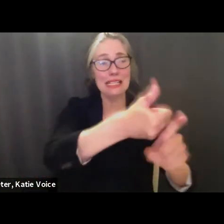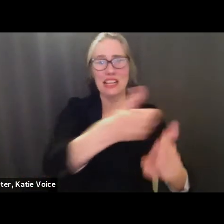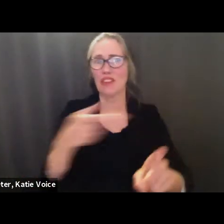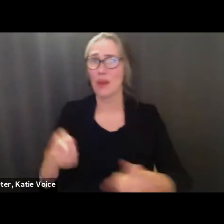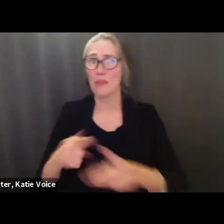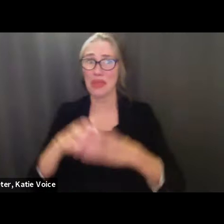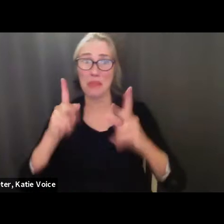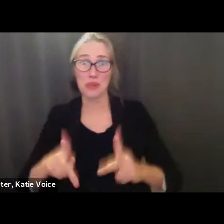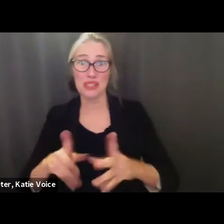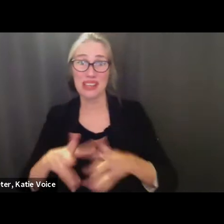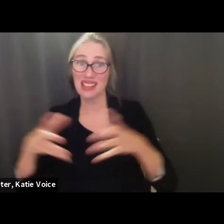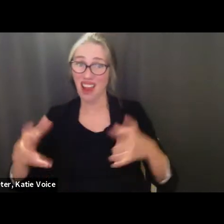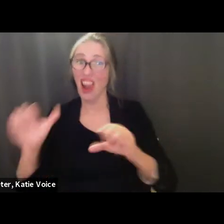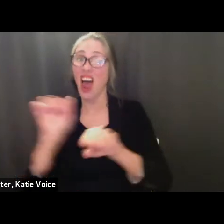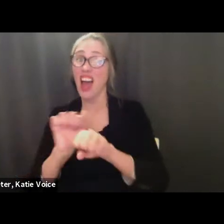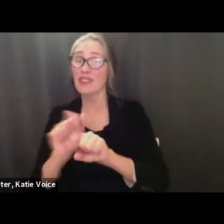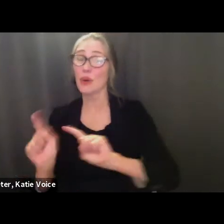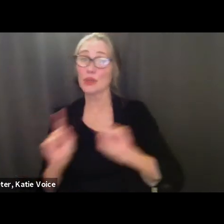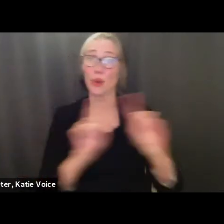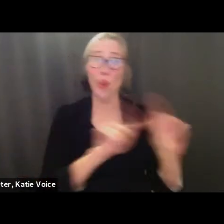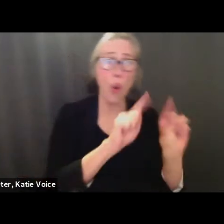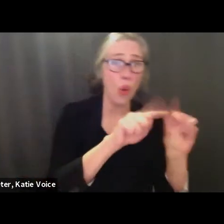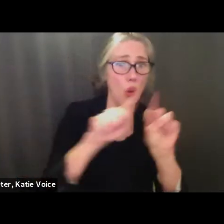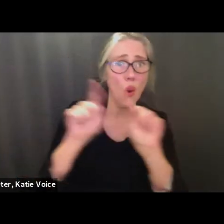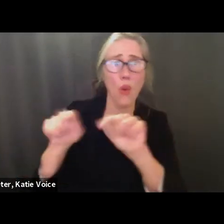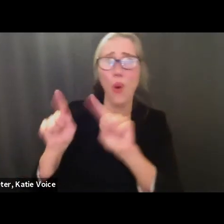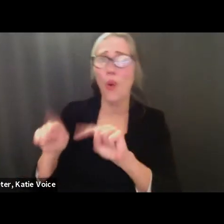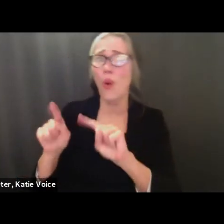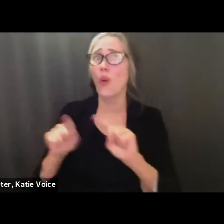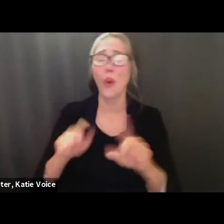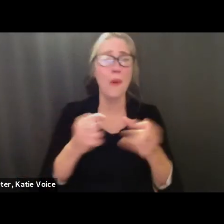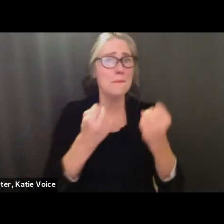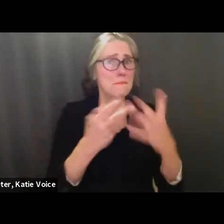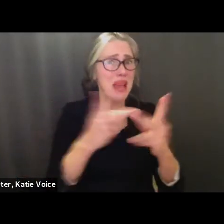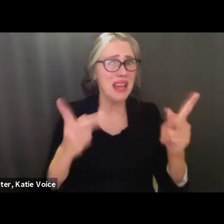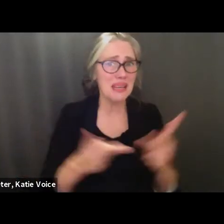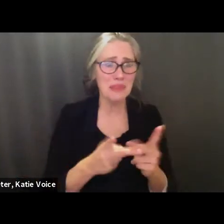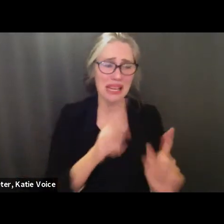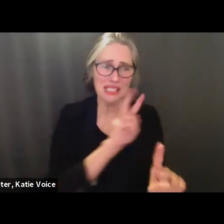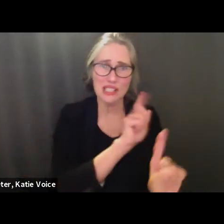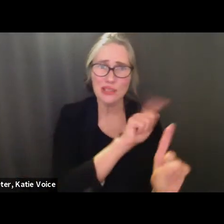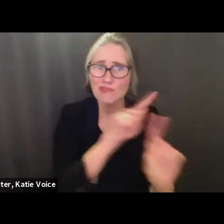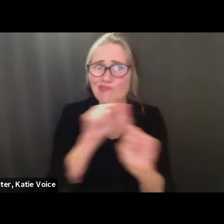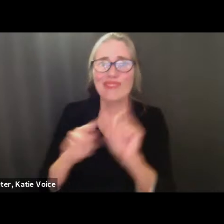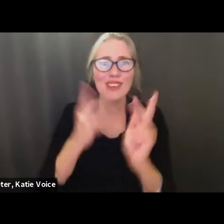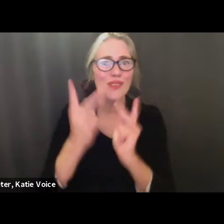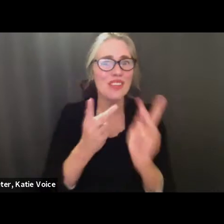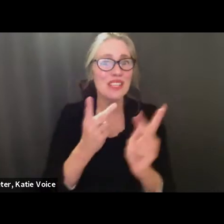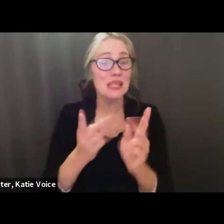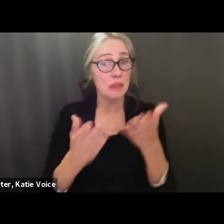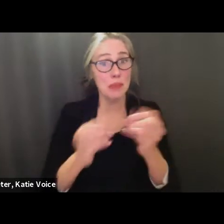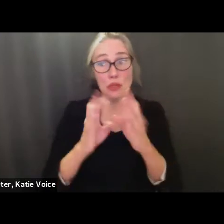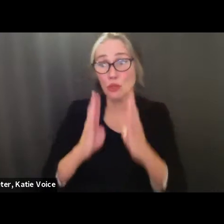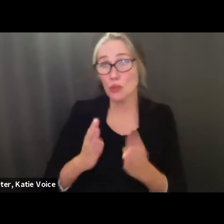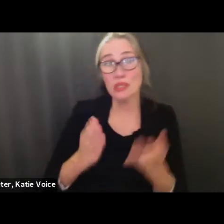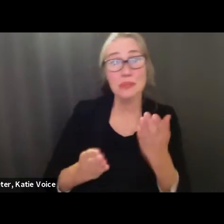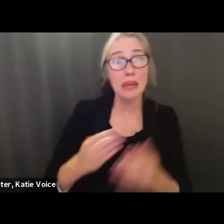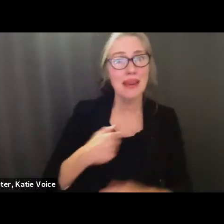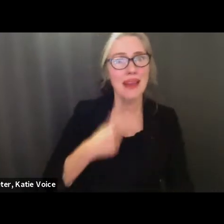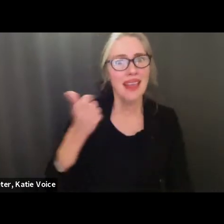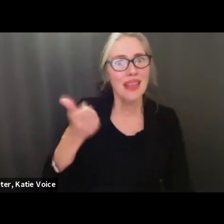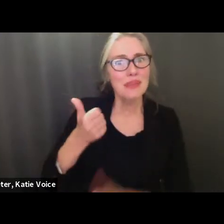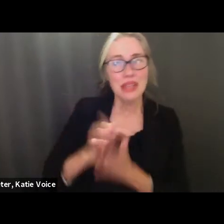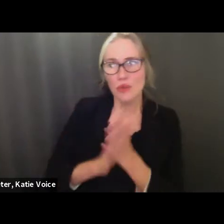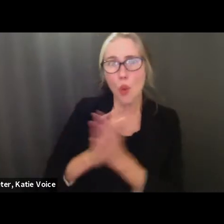at the school sites. There are many places within the school sites where students may have an interest in